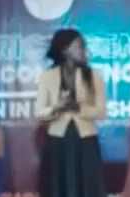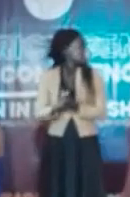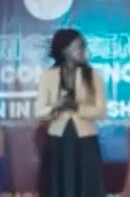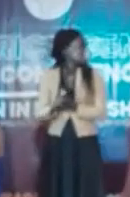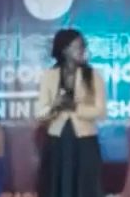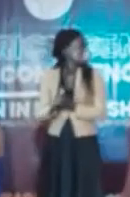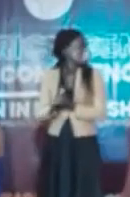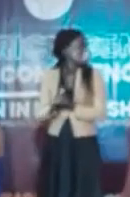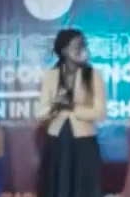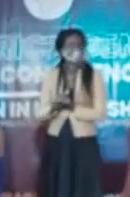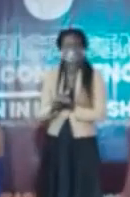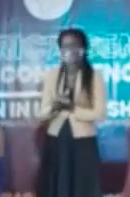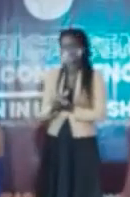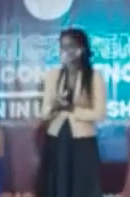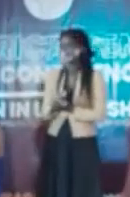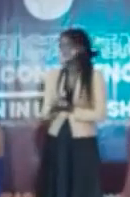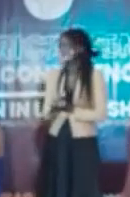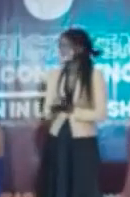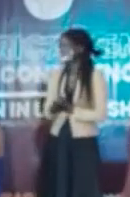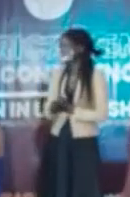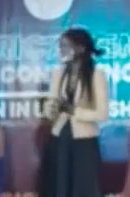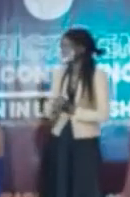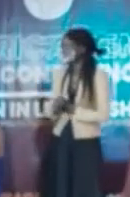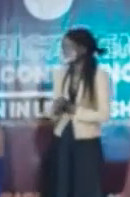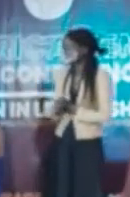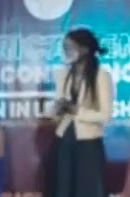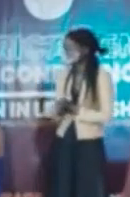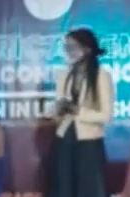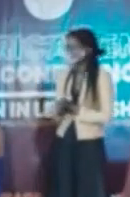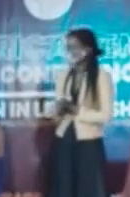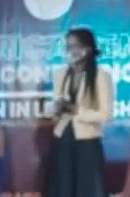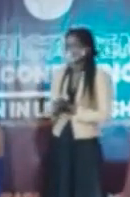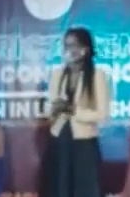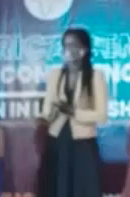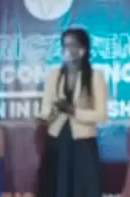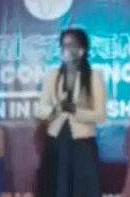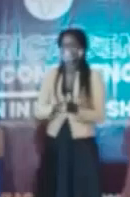The zodiac, if you know zodiac.